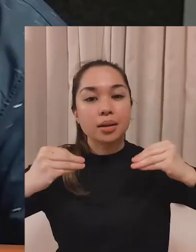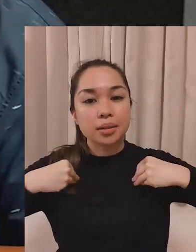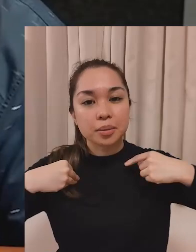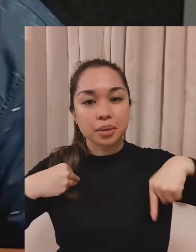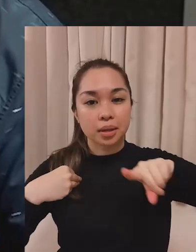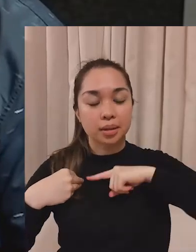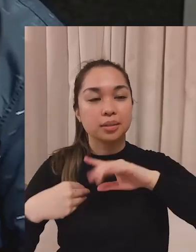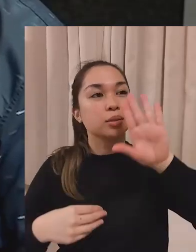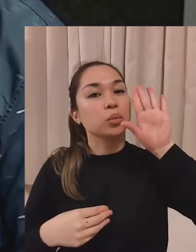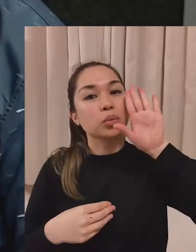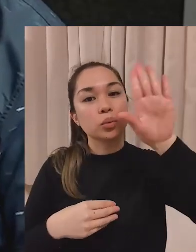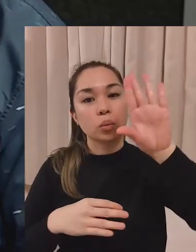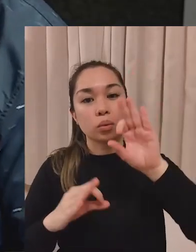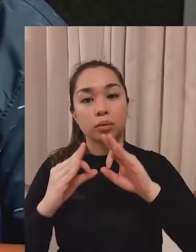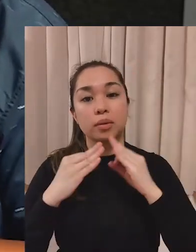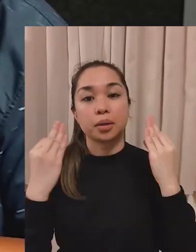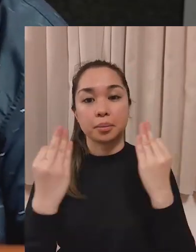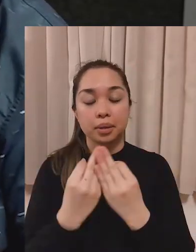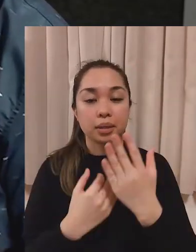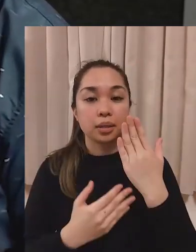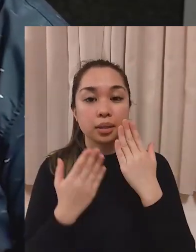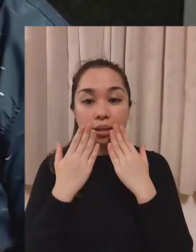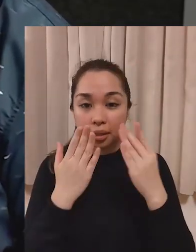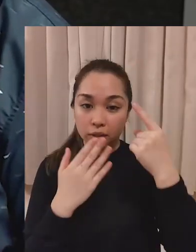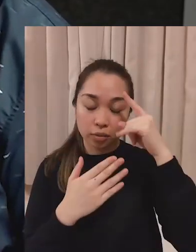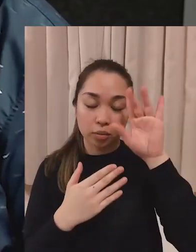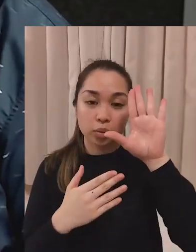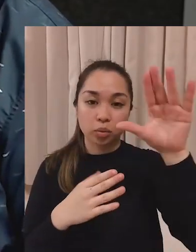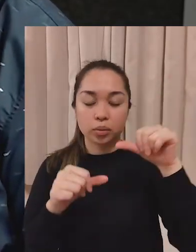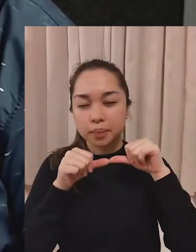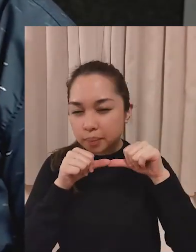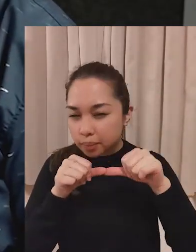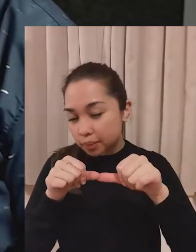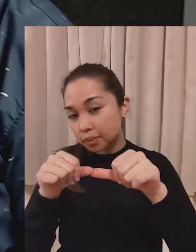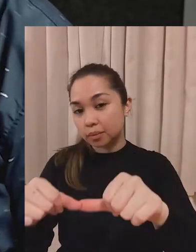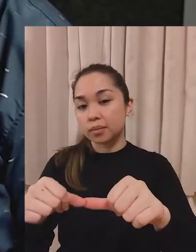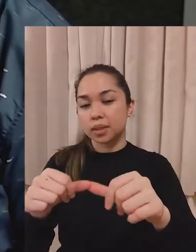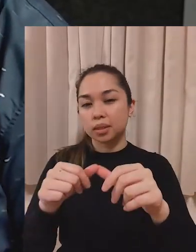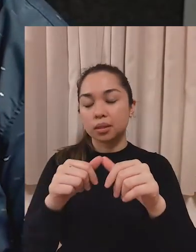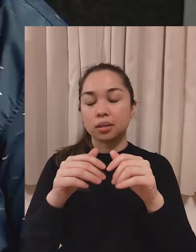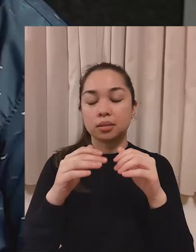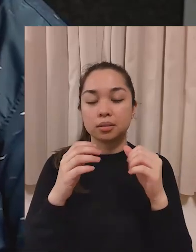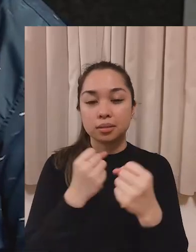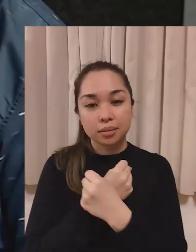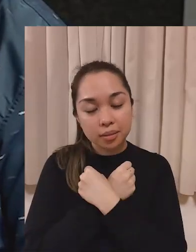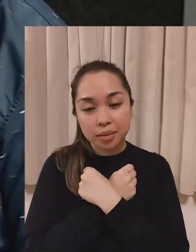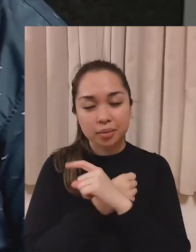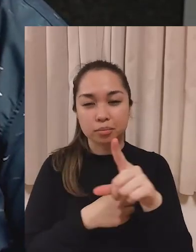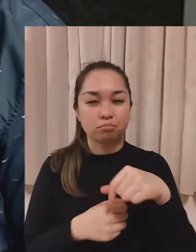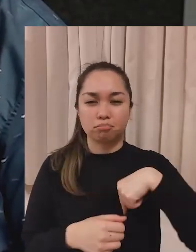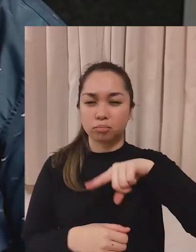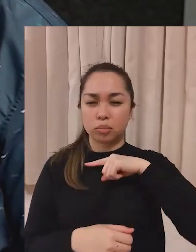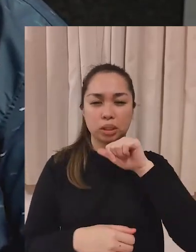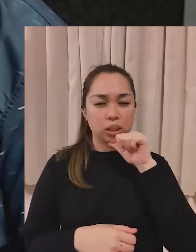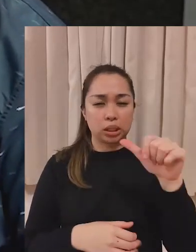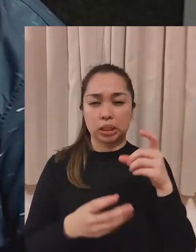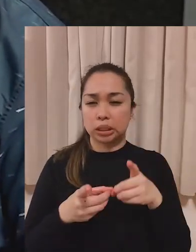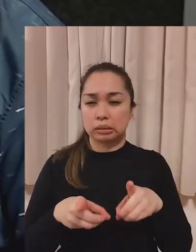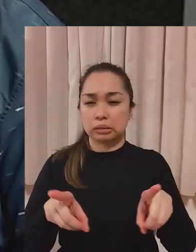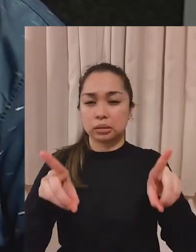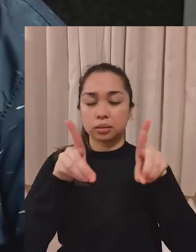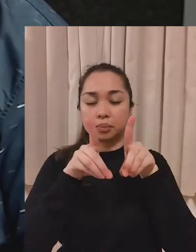steadfast love and your mercy. Though we do not deserve it, you gave it freely to us out of your